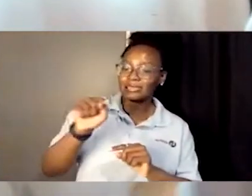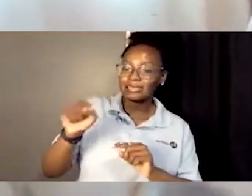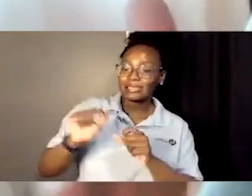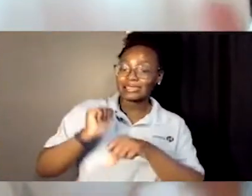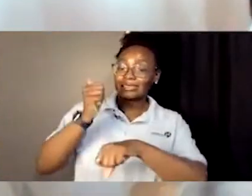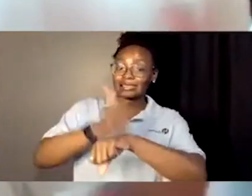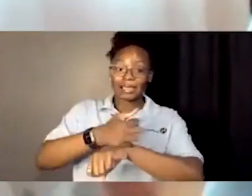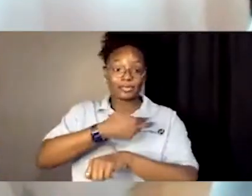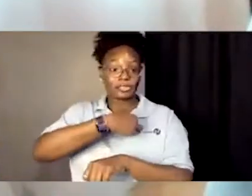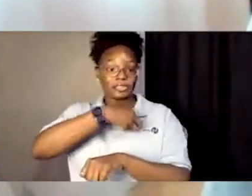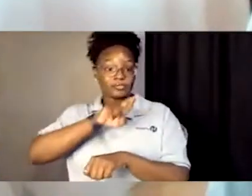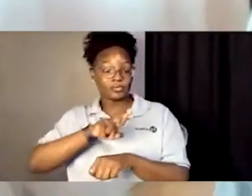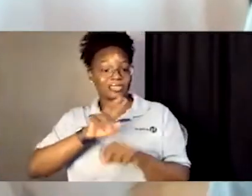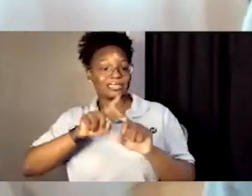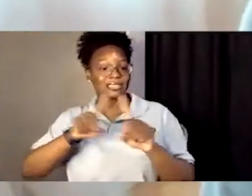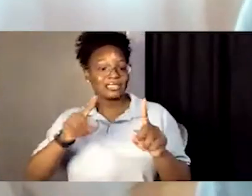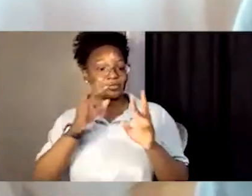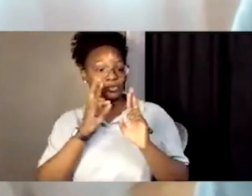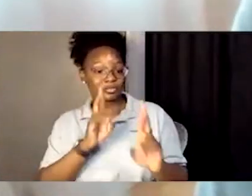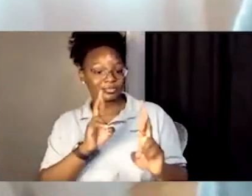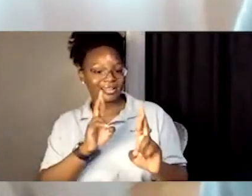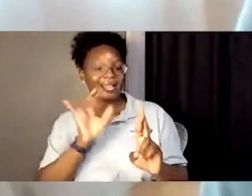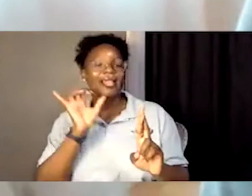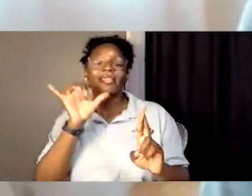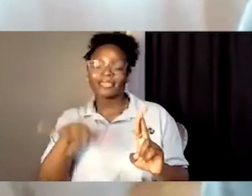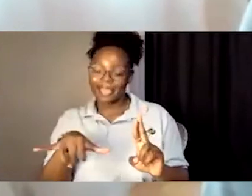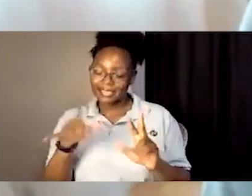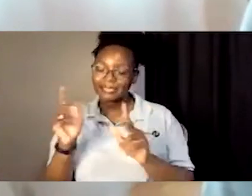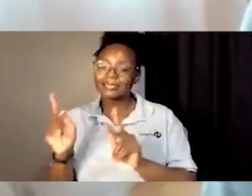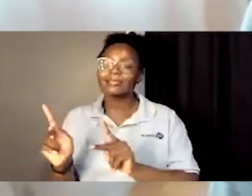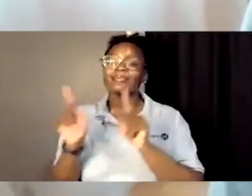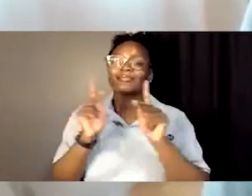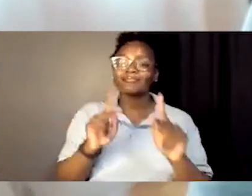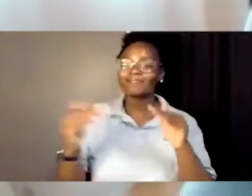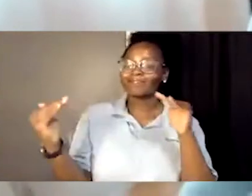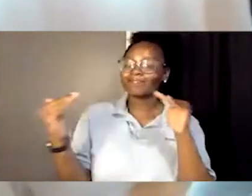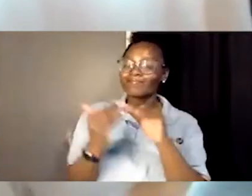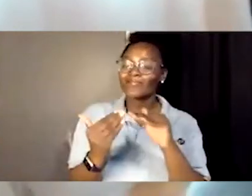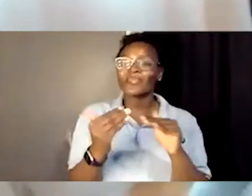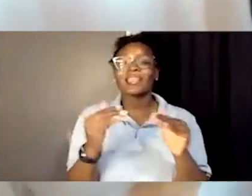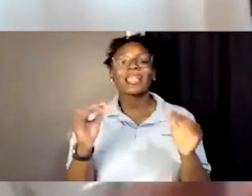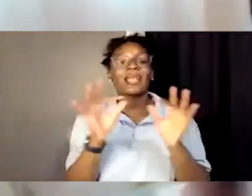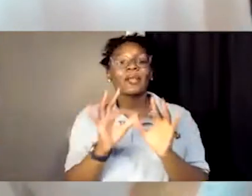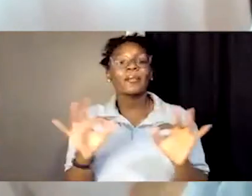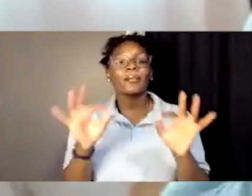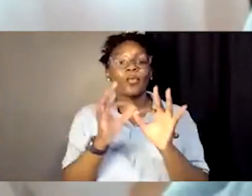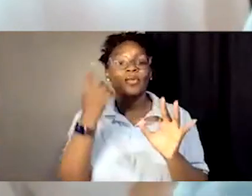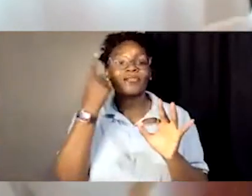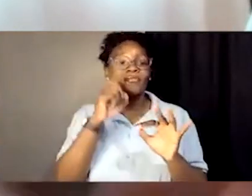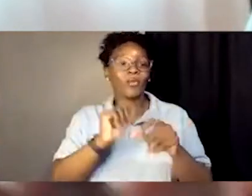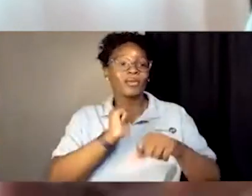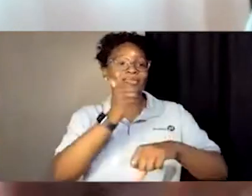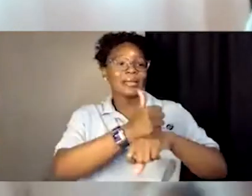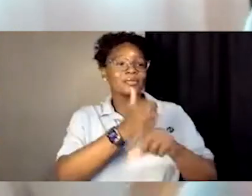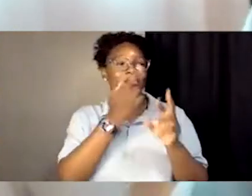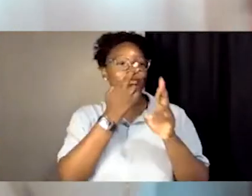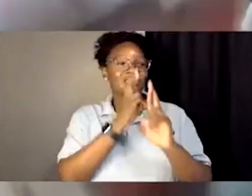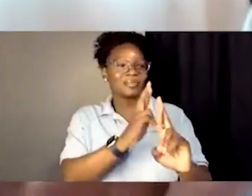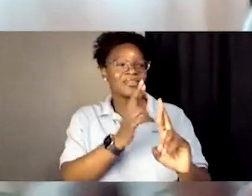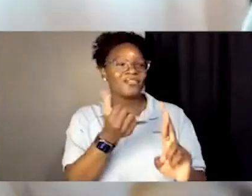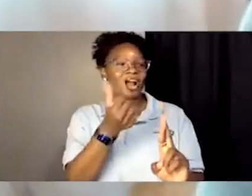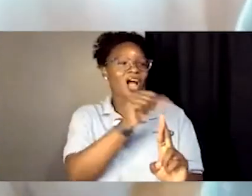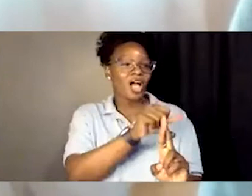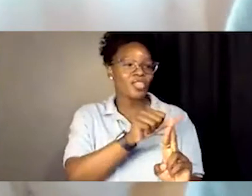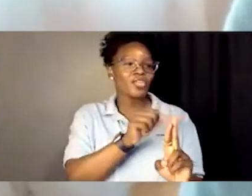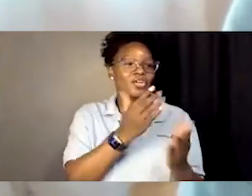important as building respect for any other kind of difference. And often it can be the foundation and the pathway